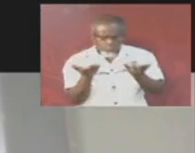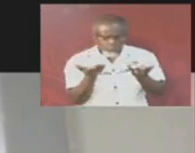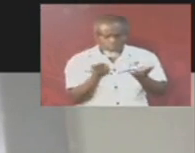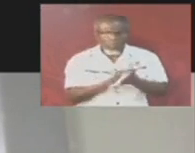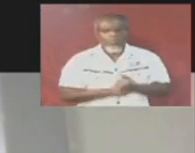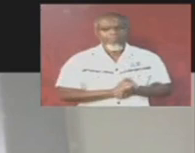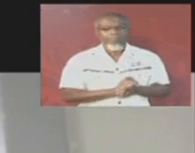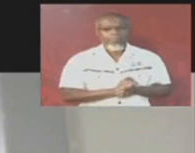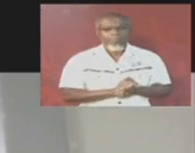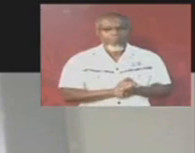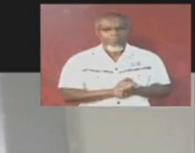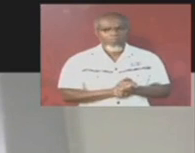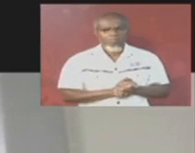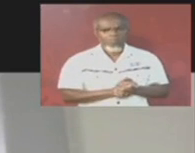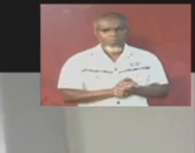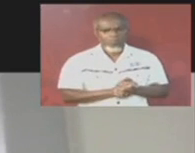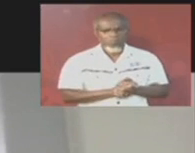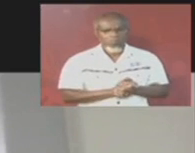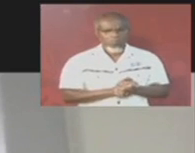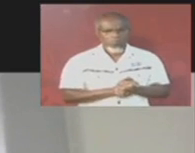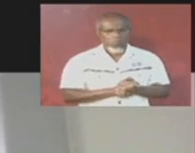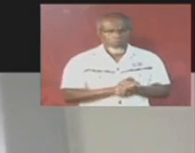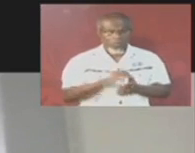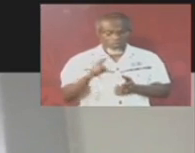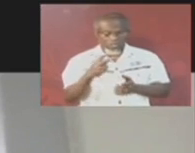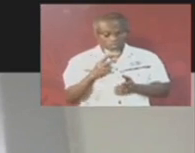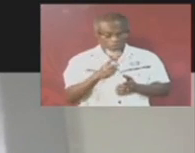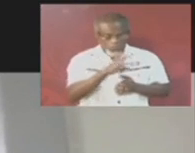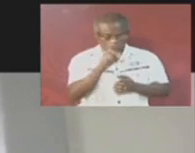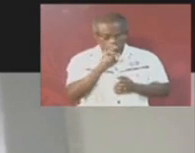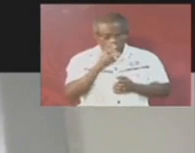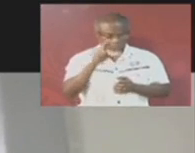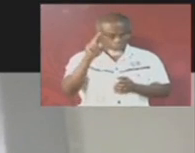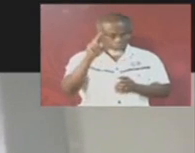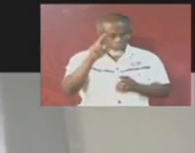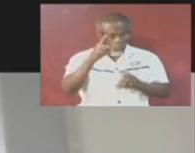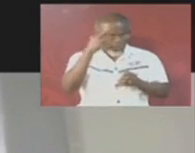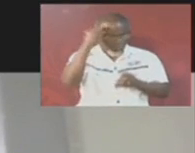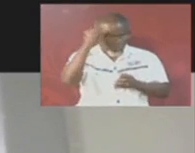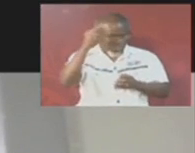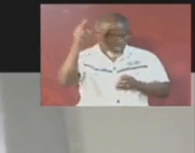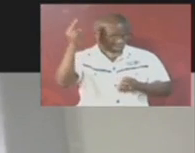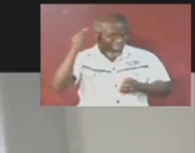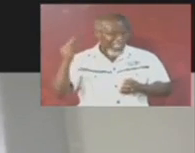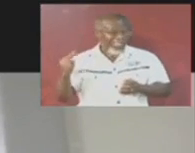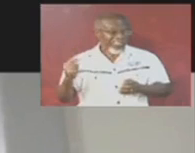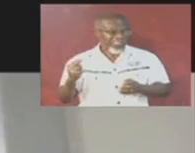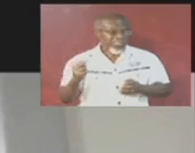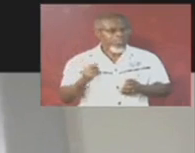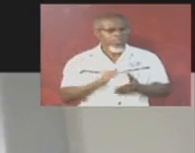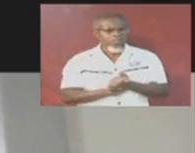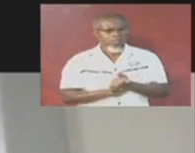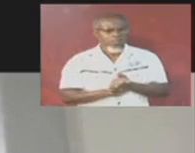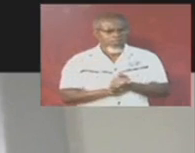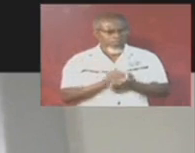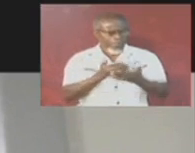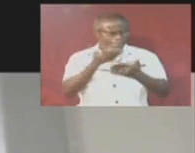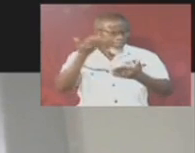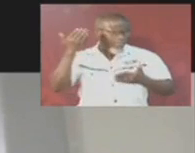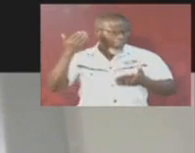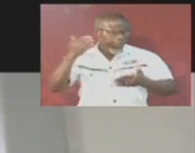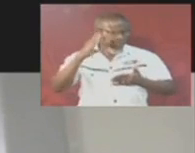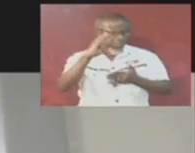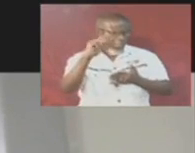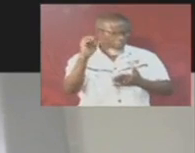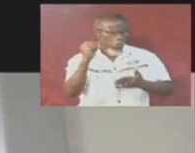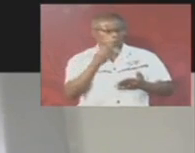to Minister Hines. In the past, the CMO has indicated that our